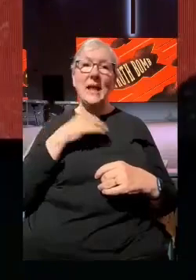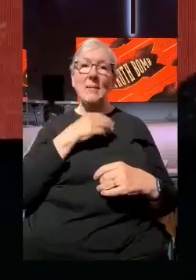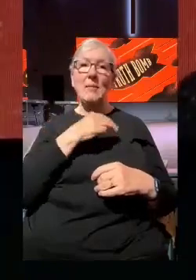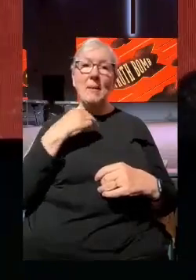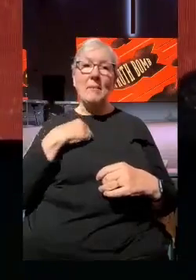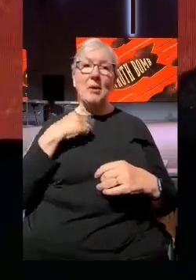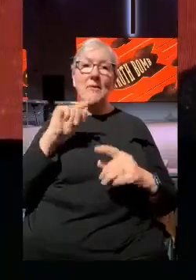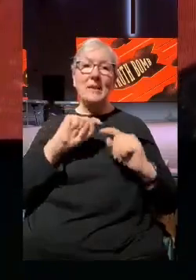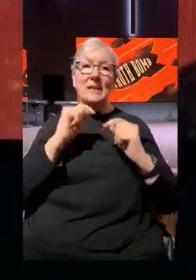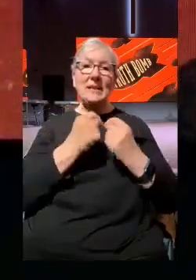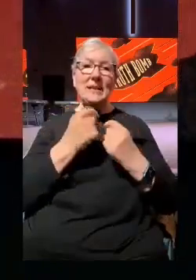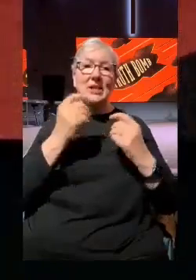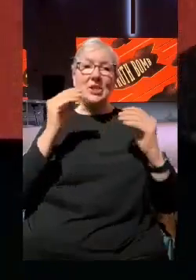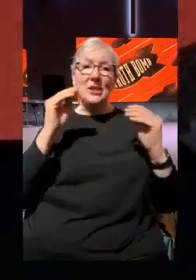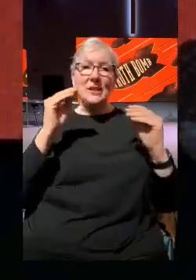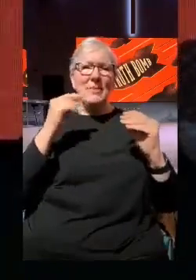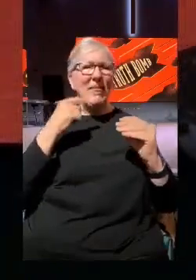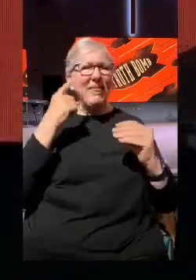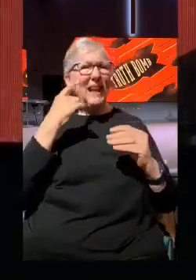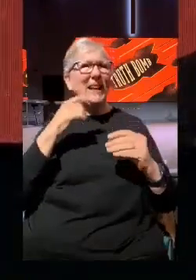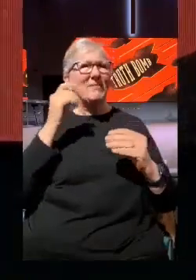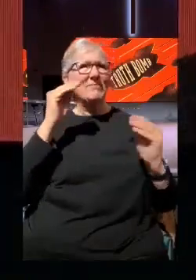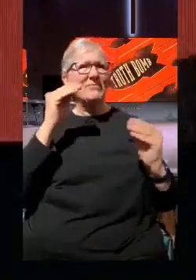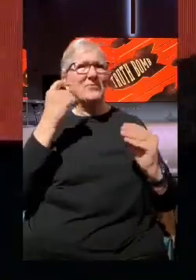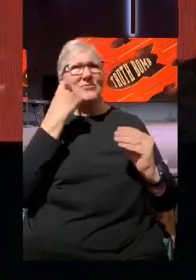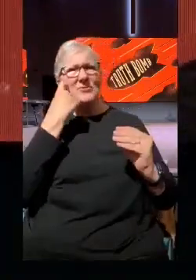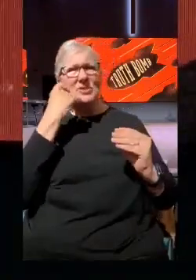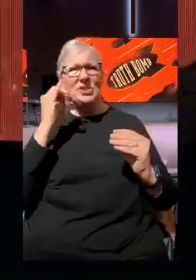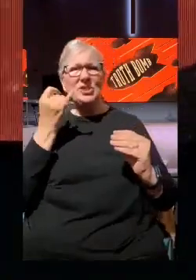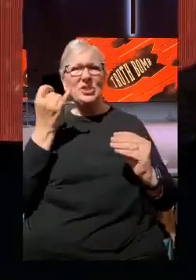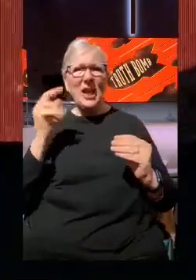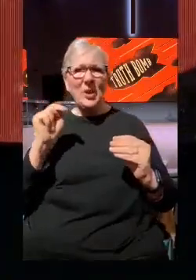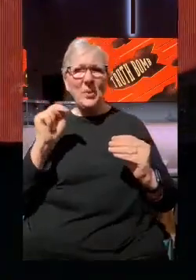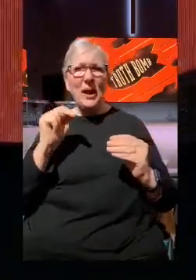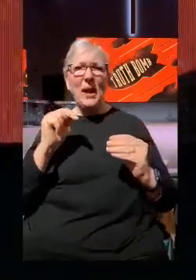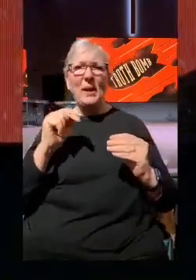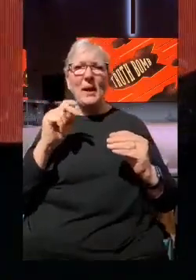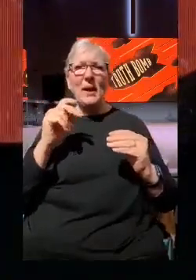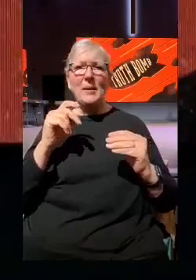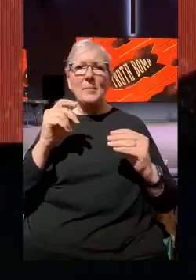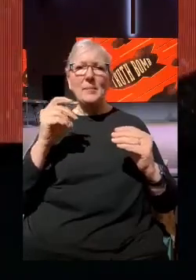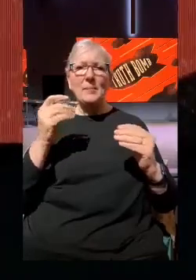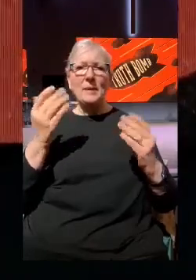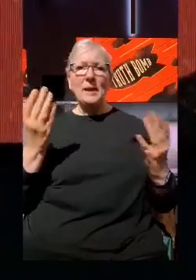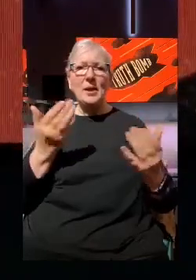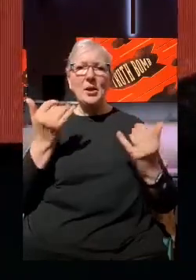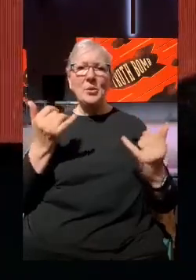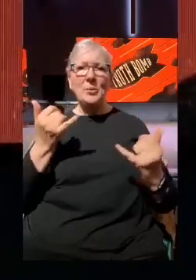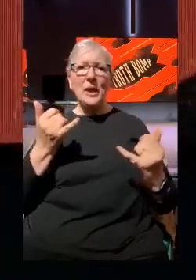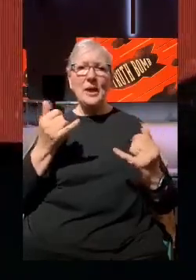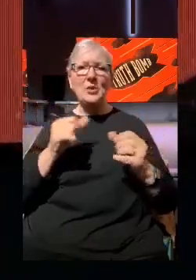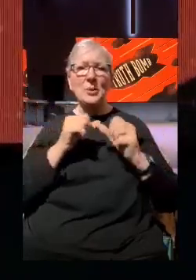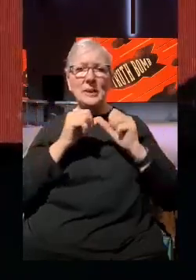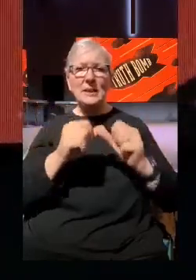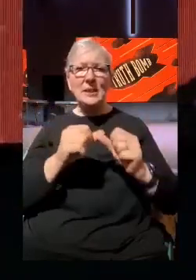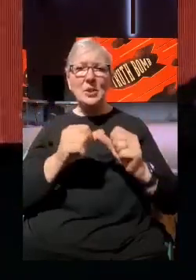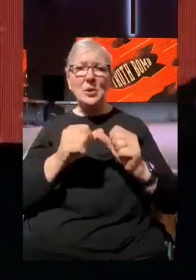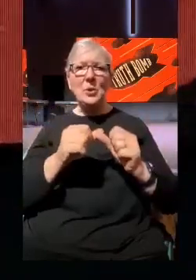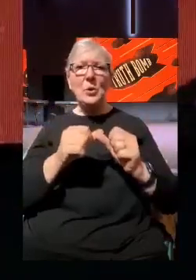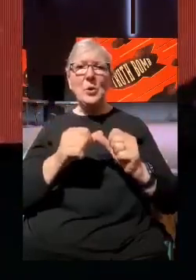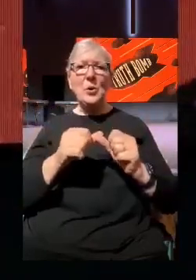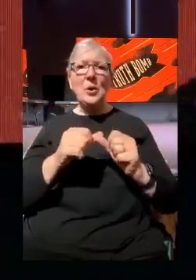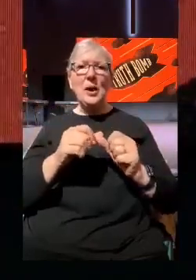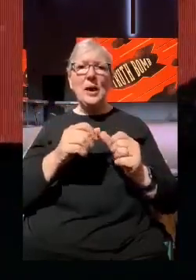guys late January. I'm thrilled to be here today to continue the second week in our series Truth